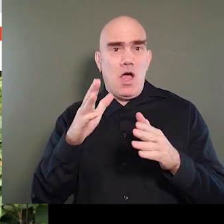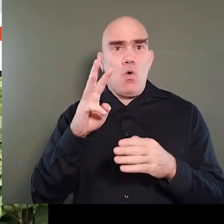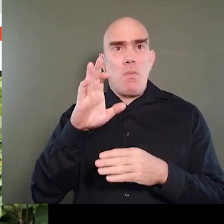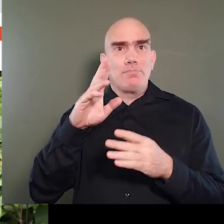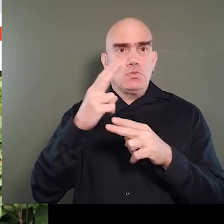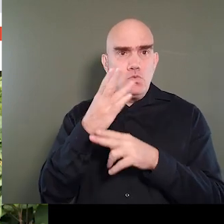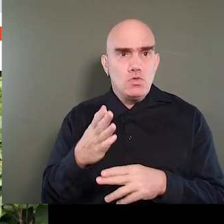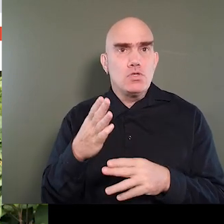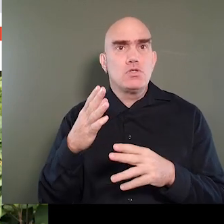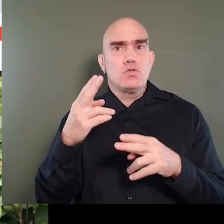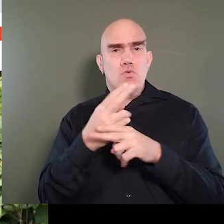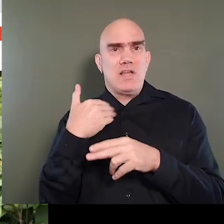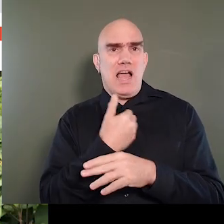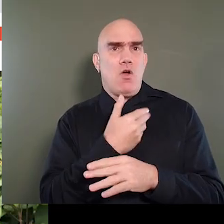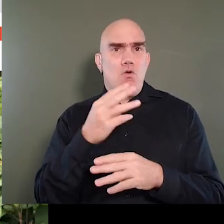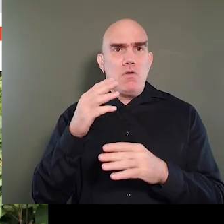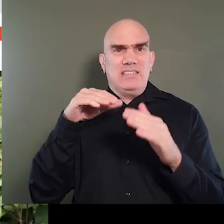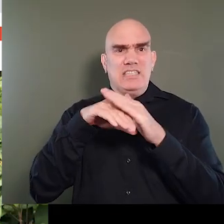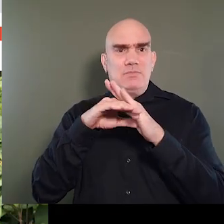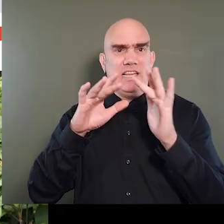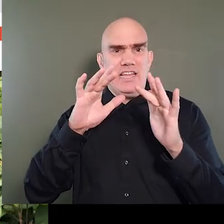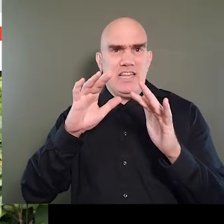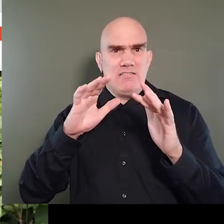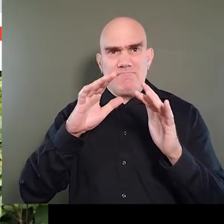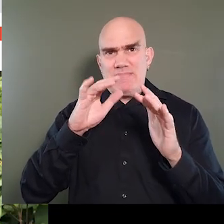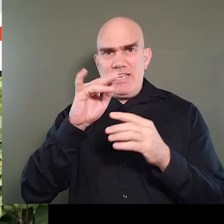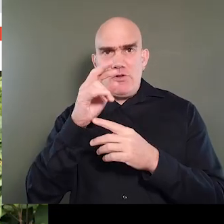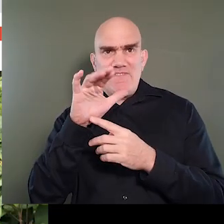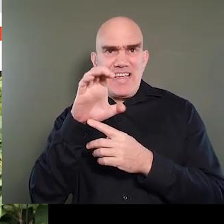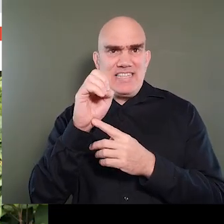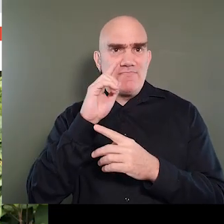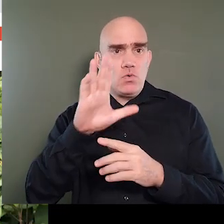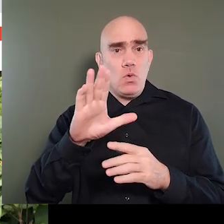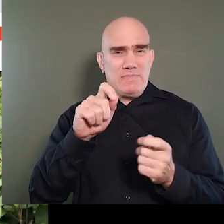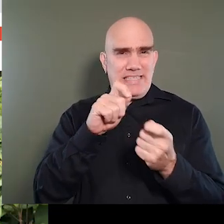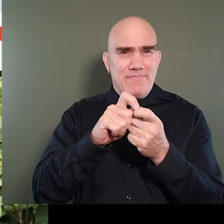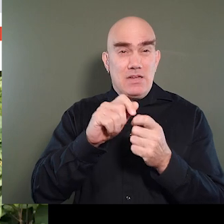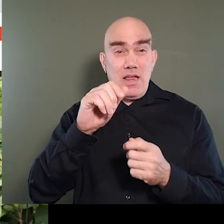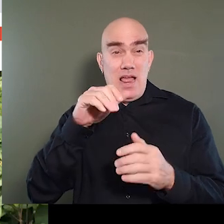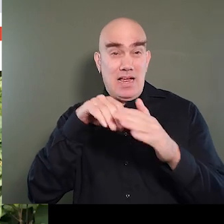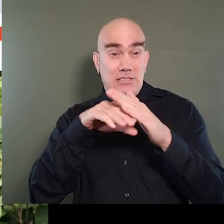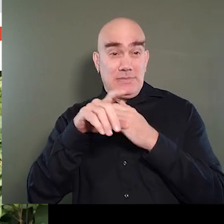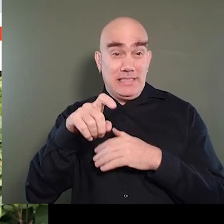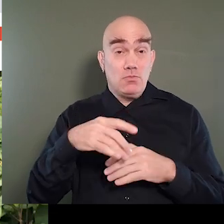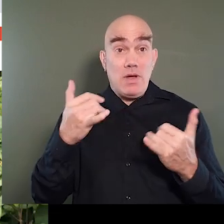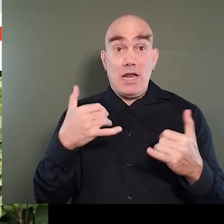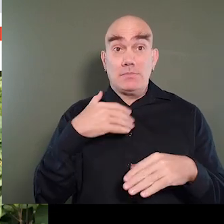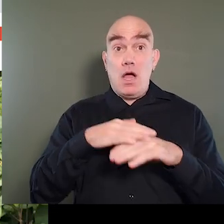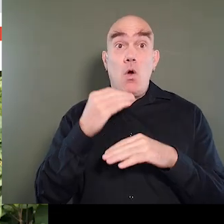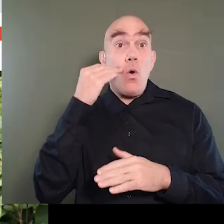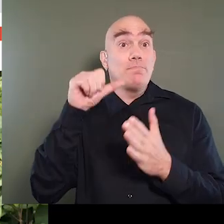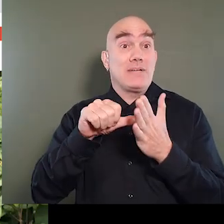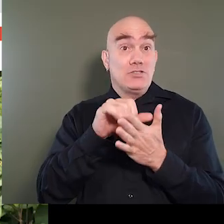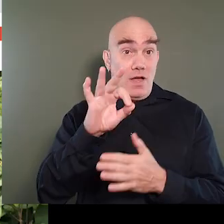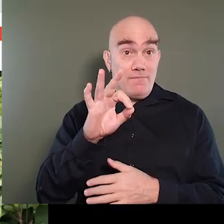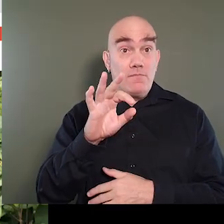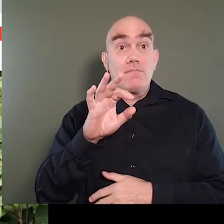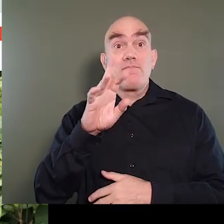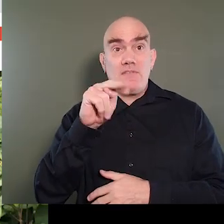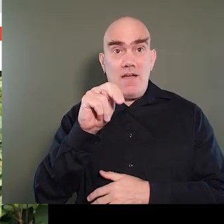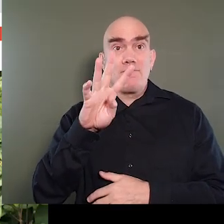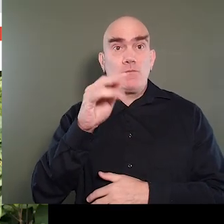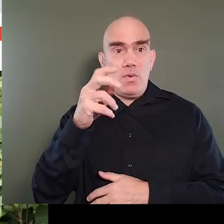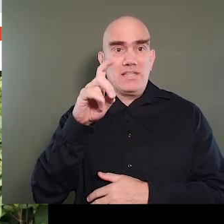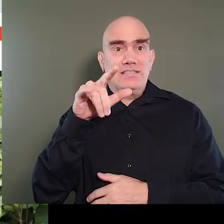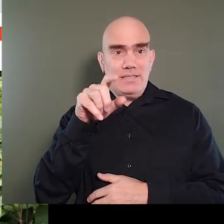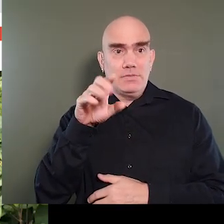user interface to your specific accessibility needs. Right now, I'm on the homepage of funforthedisabled.com. The